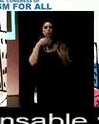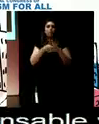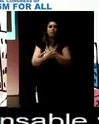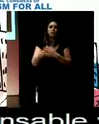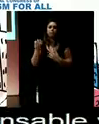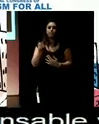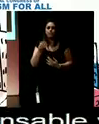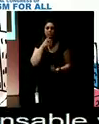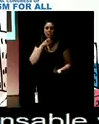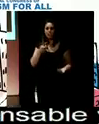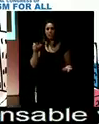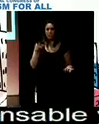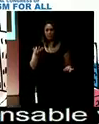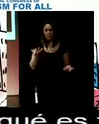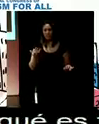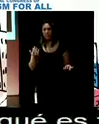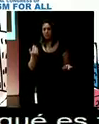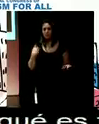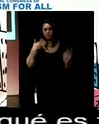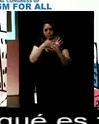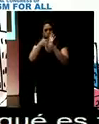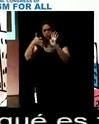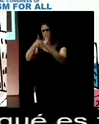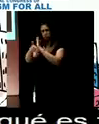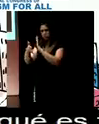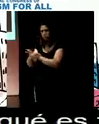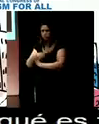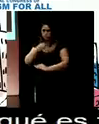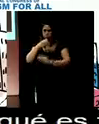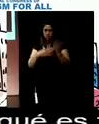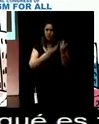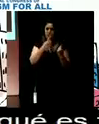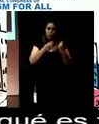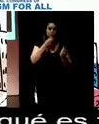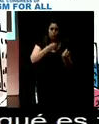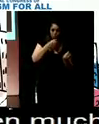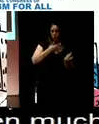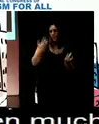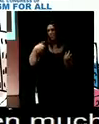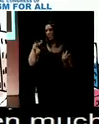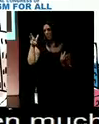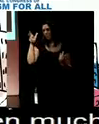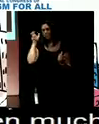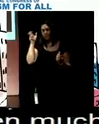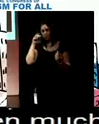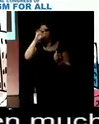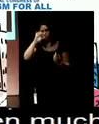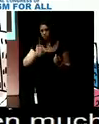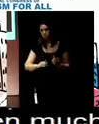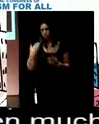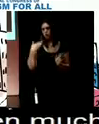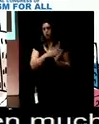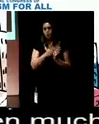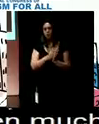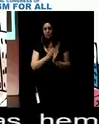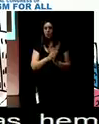What is accessible tourism? There are many definitions. Some of them are very good. We have listened